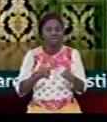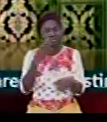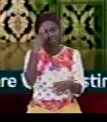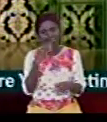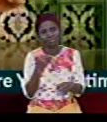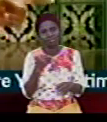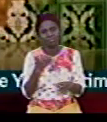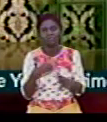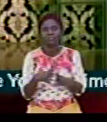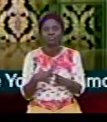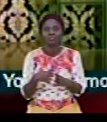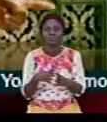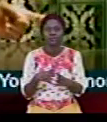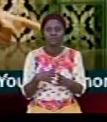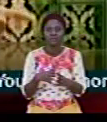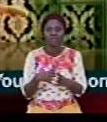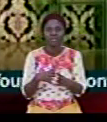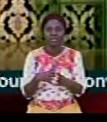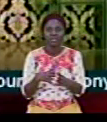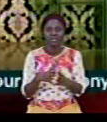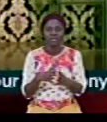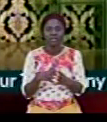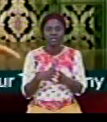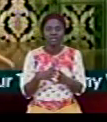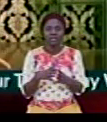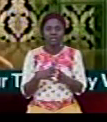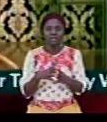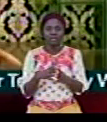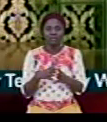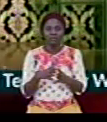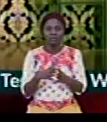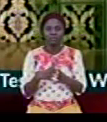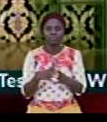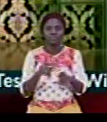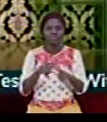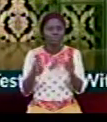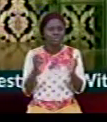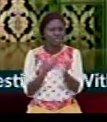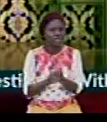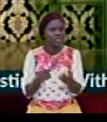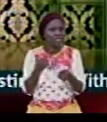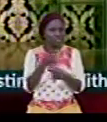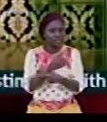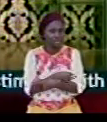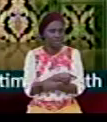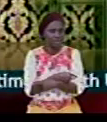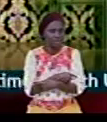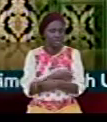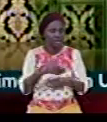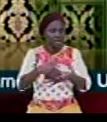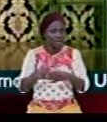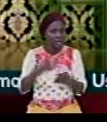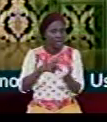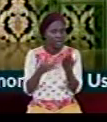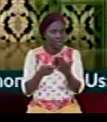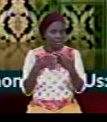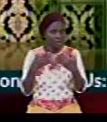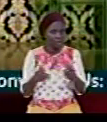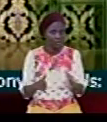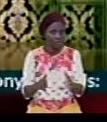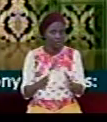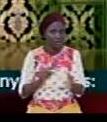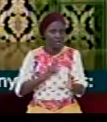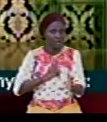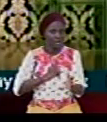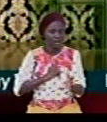This is a recurring sequence, so I was familiar with it. But that particular day, I quickly lie down, was